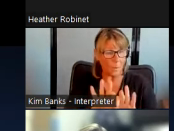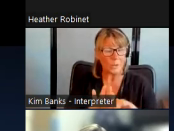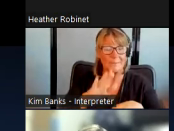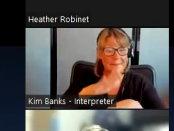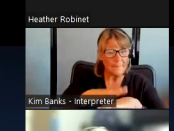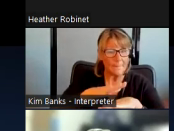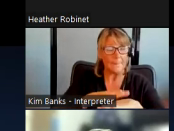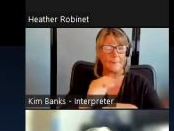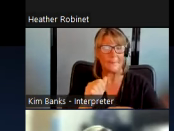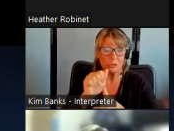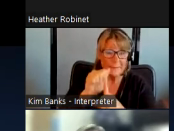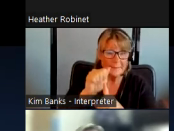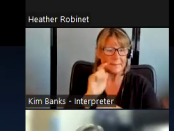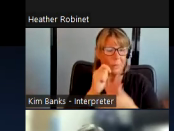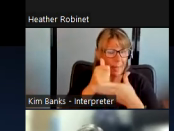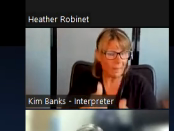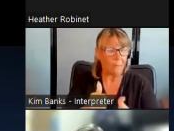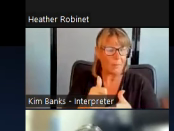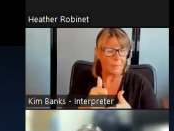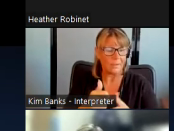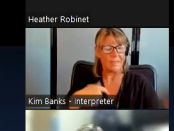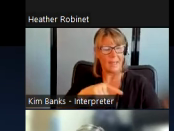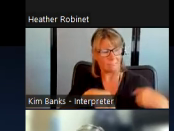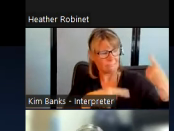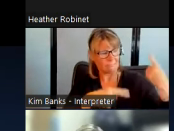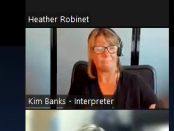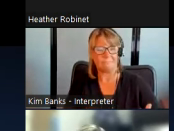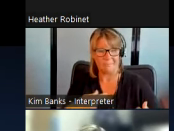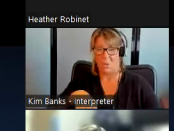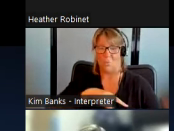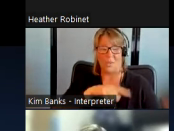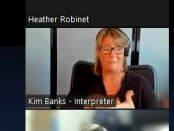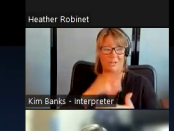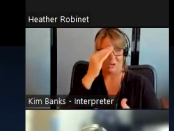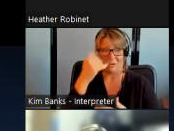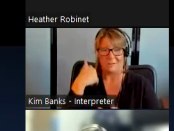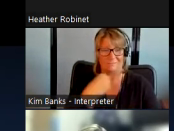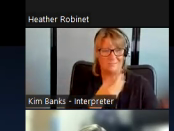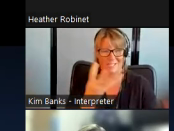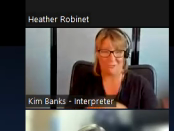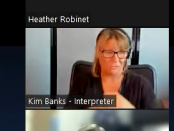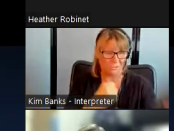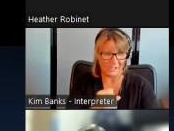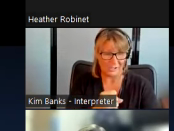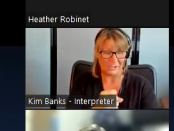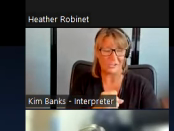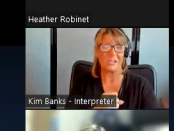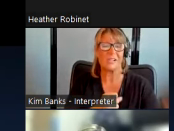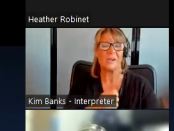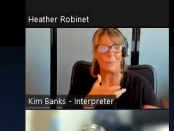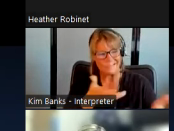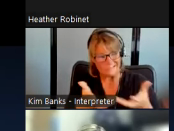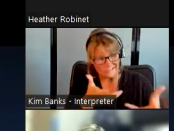that, excuse me, we've learned over the last several years working with